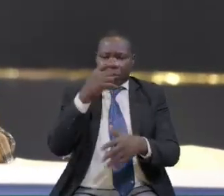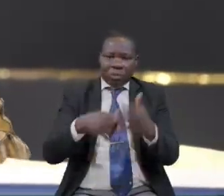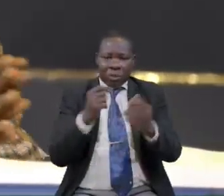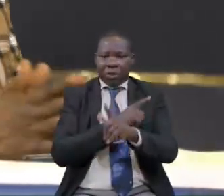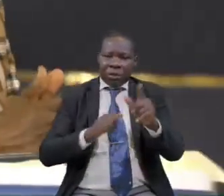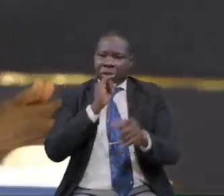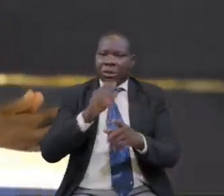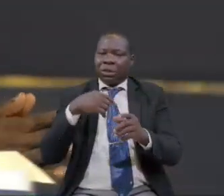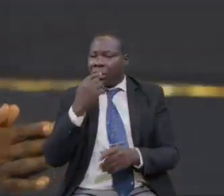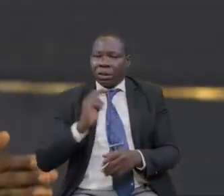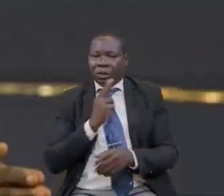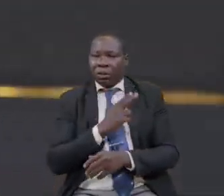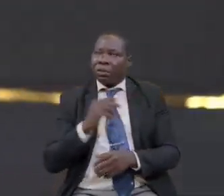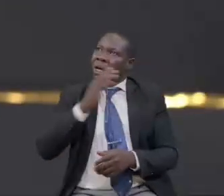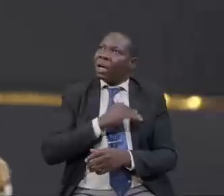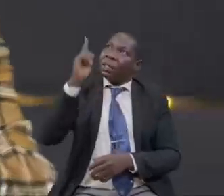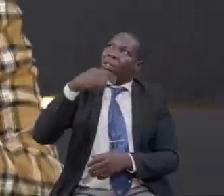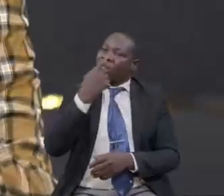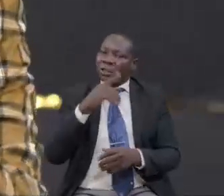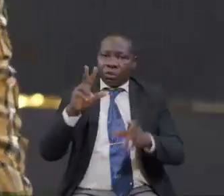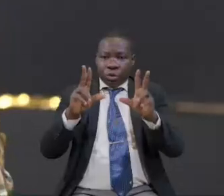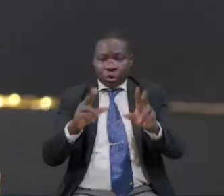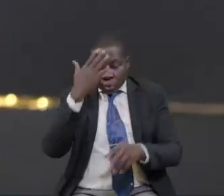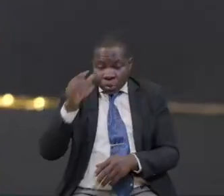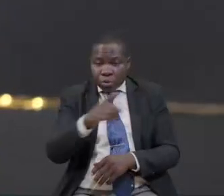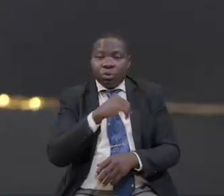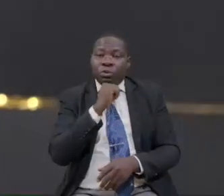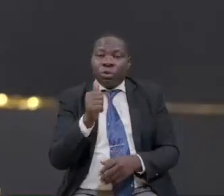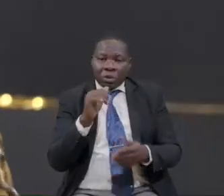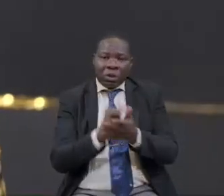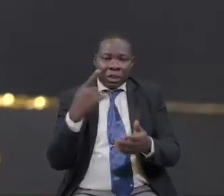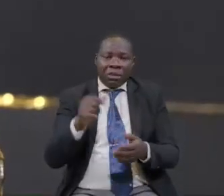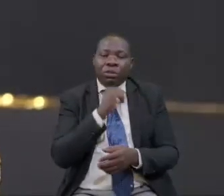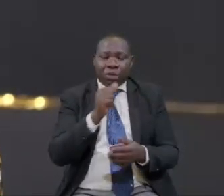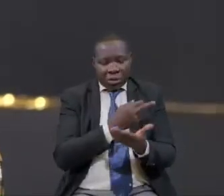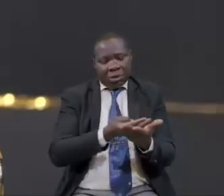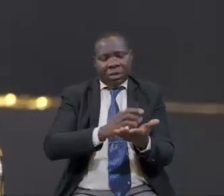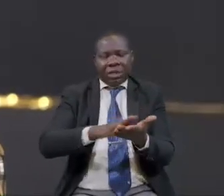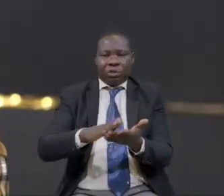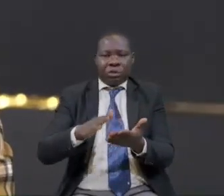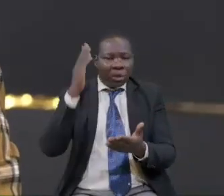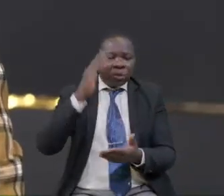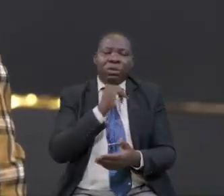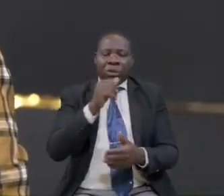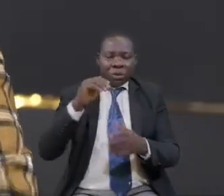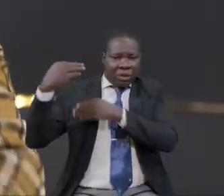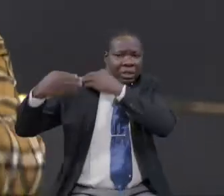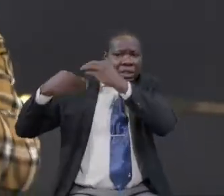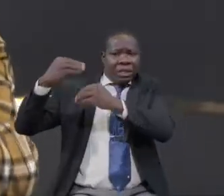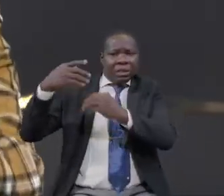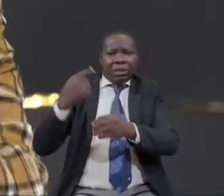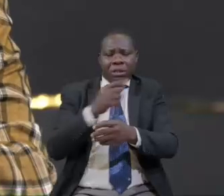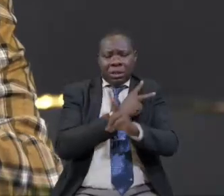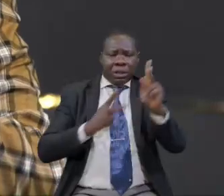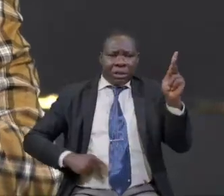says, know you not that the unrighteous shall not inherit the kingdom of God?